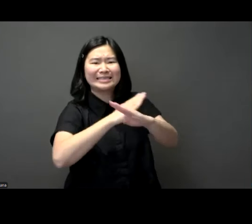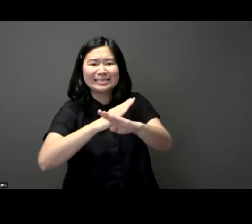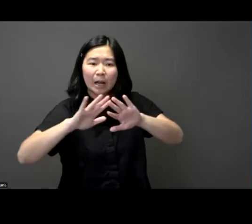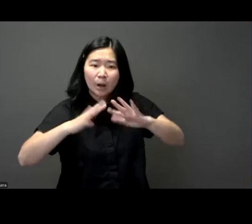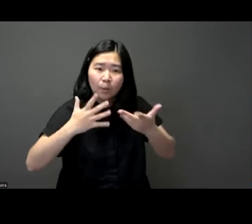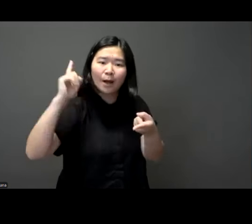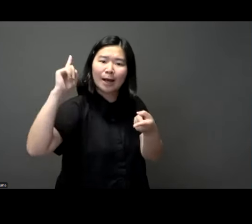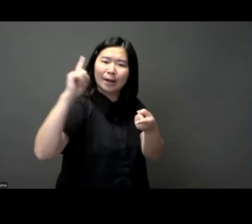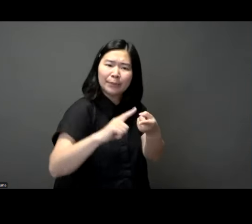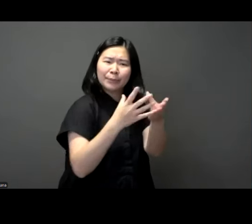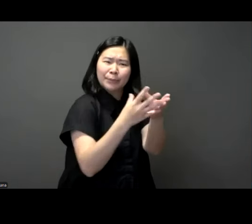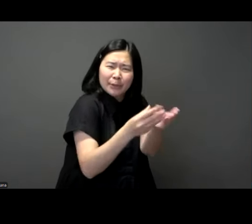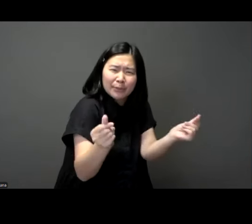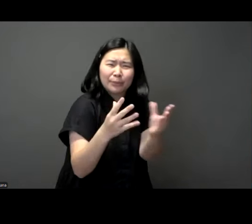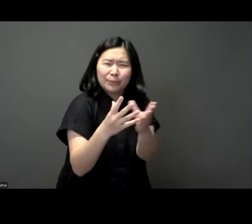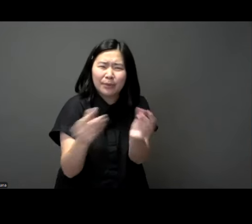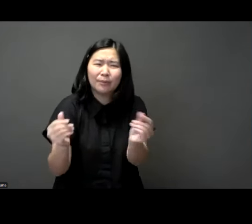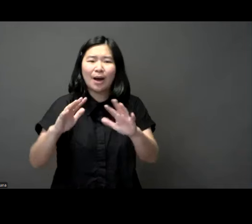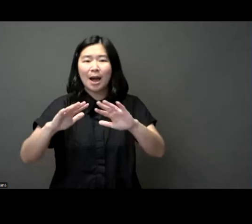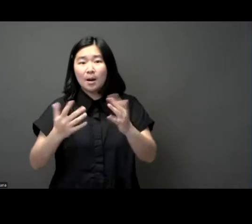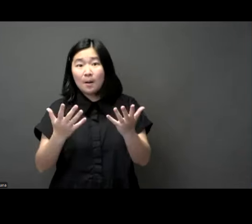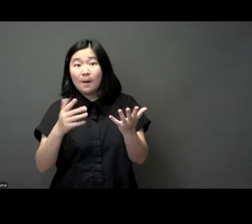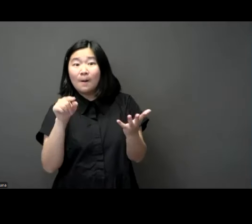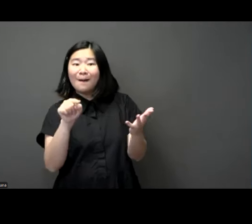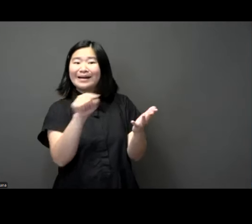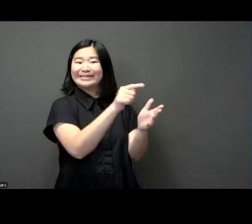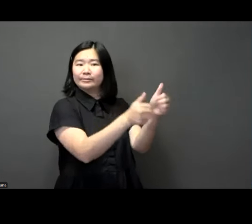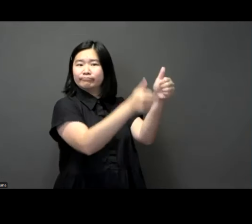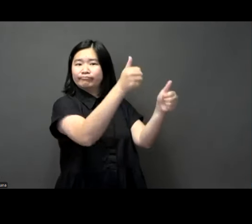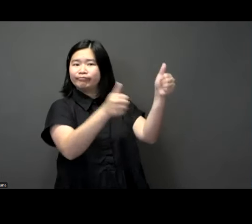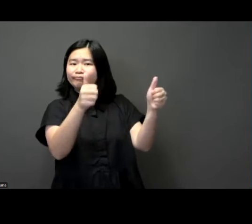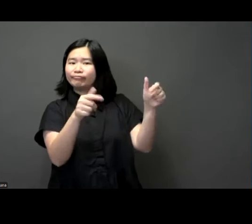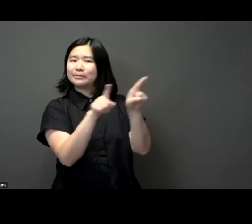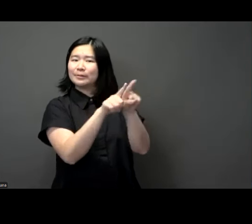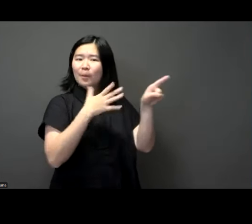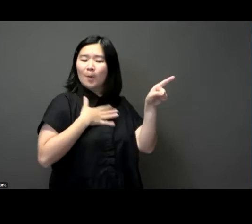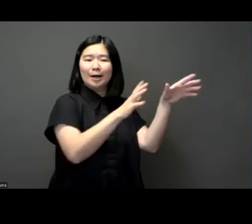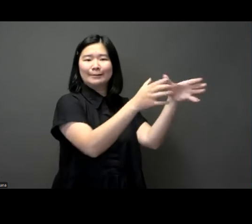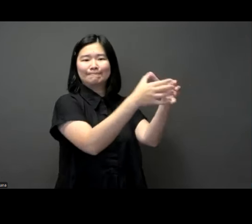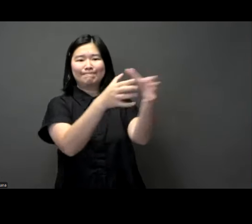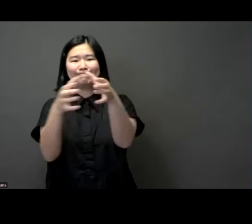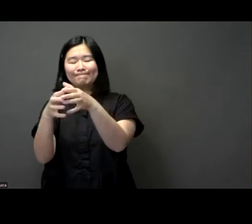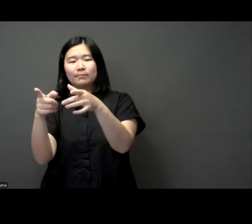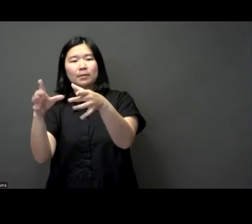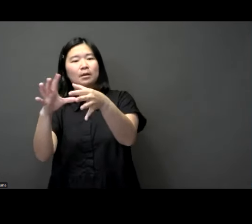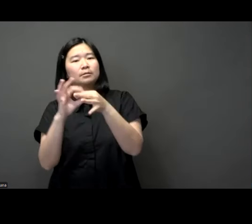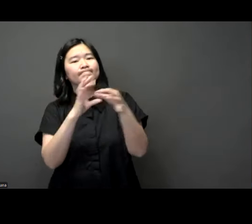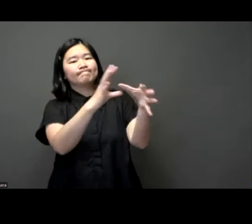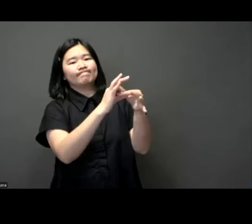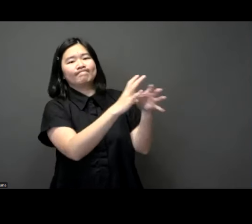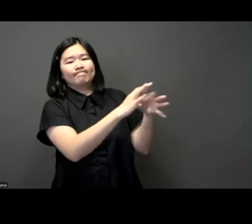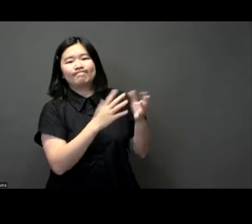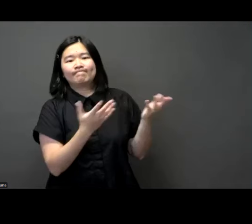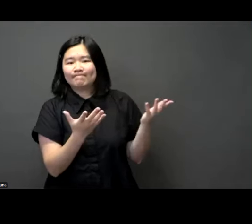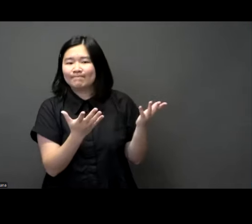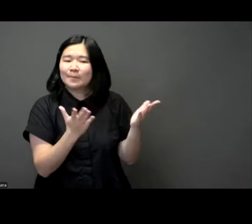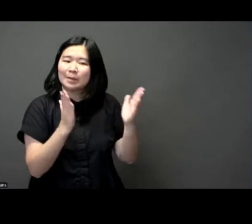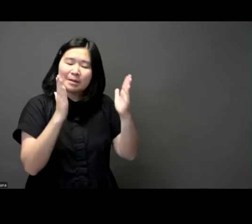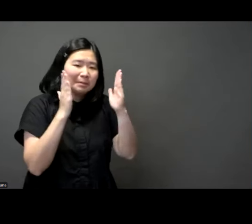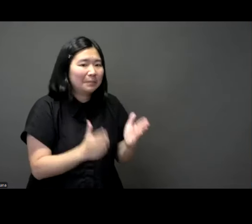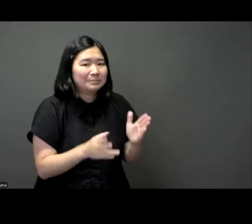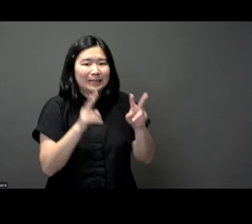which is very often a tendency, but we actively look at the underlying mechanisms. We